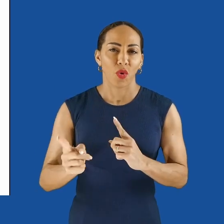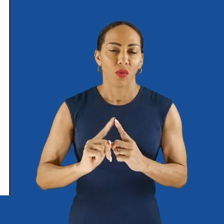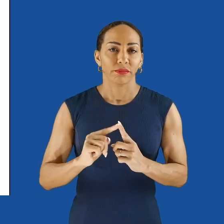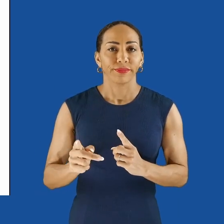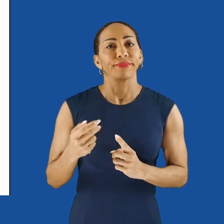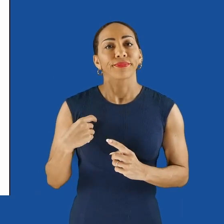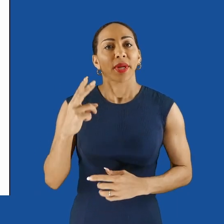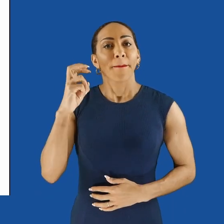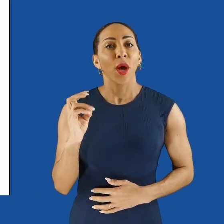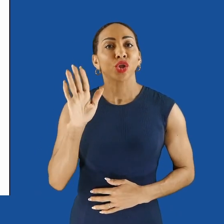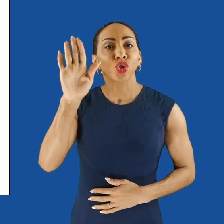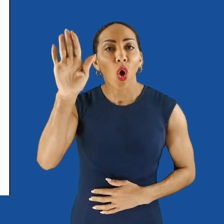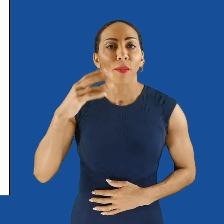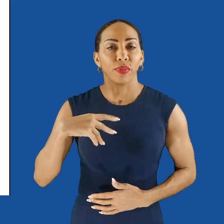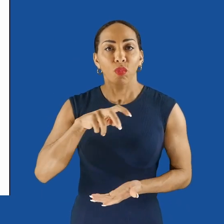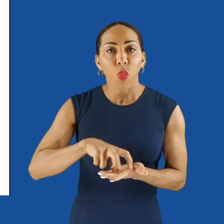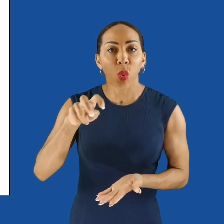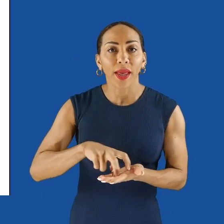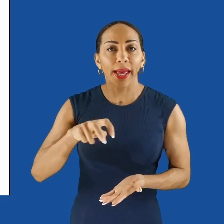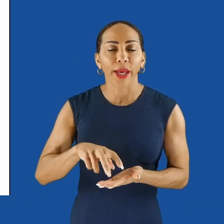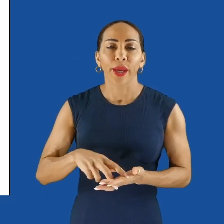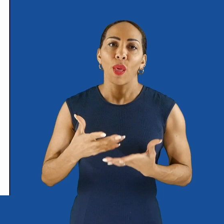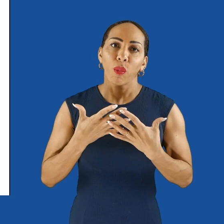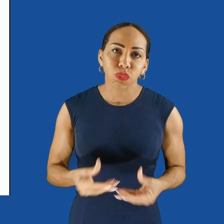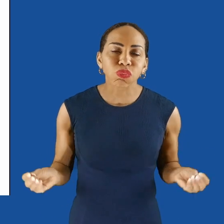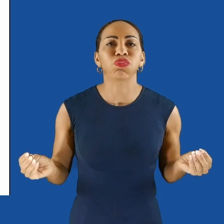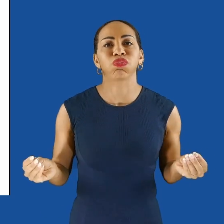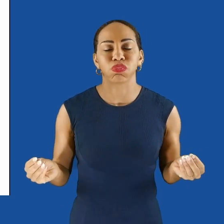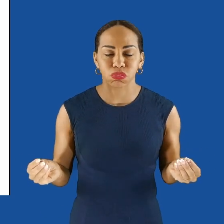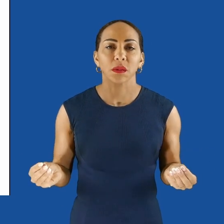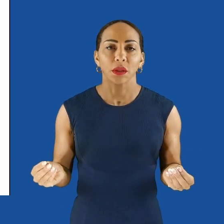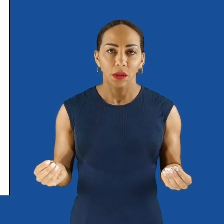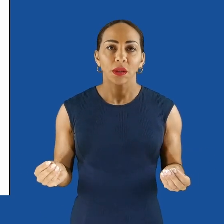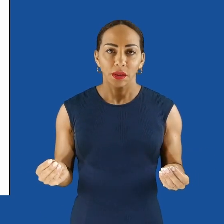Walking to the bus stop is exhausting with my CFS.